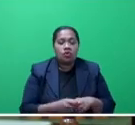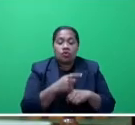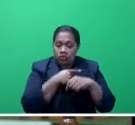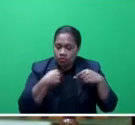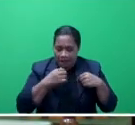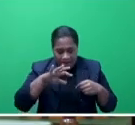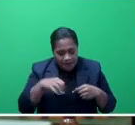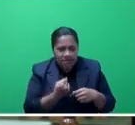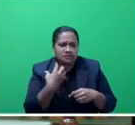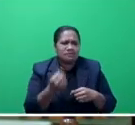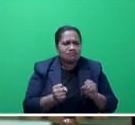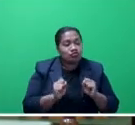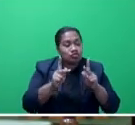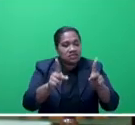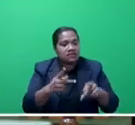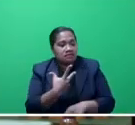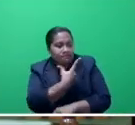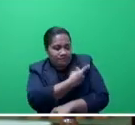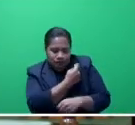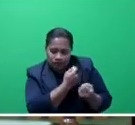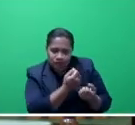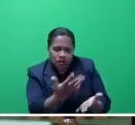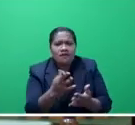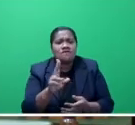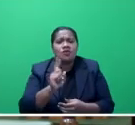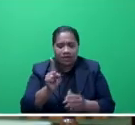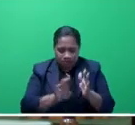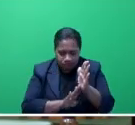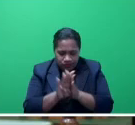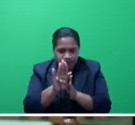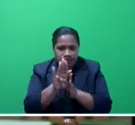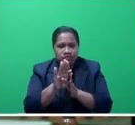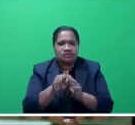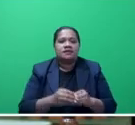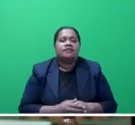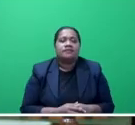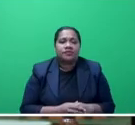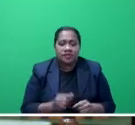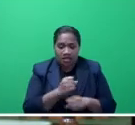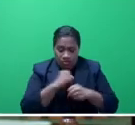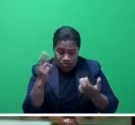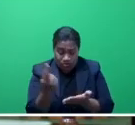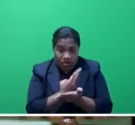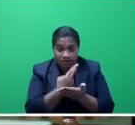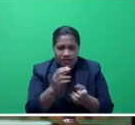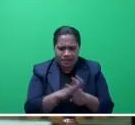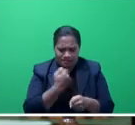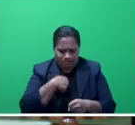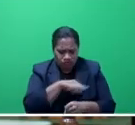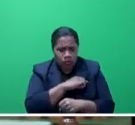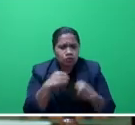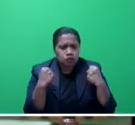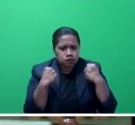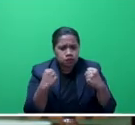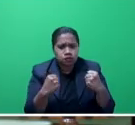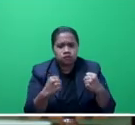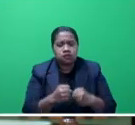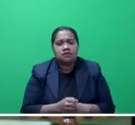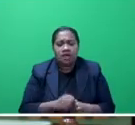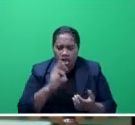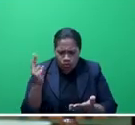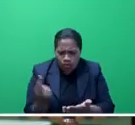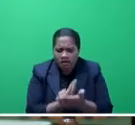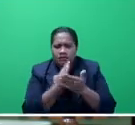vaccines offer towards a resilient recovery, a recovery that strengthens us, a recovery that puts us on the